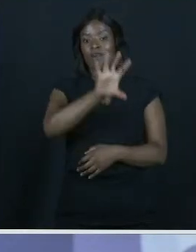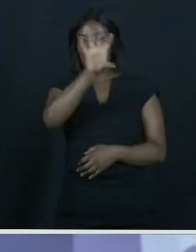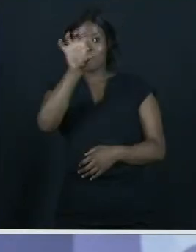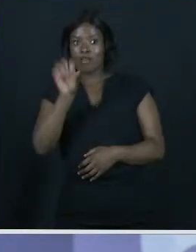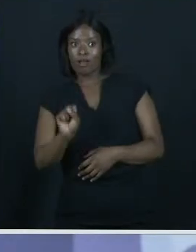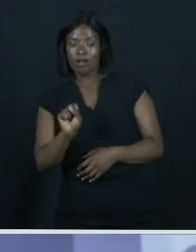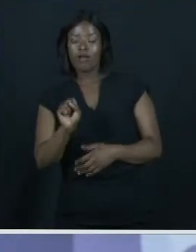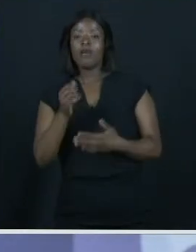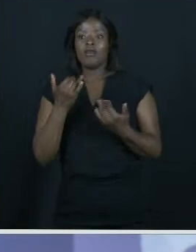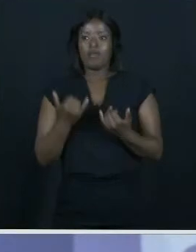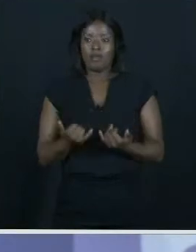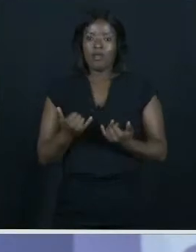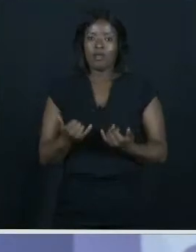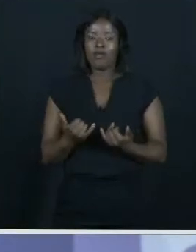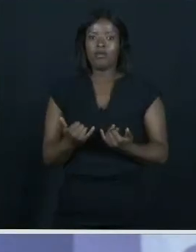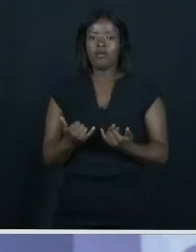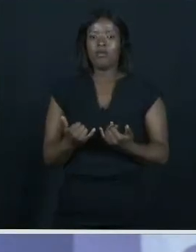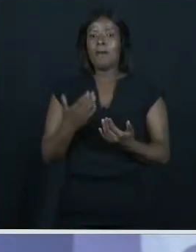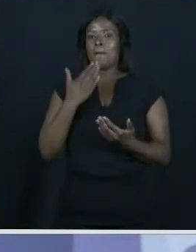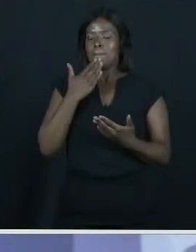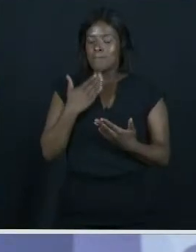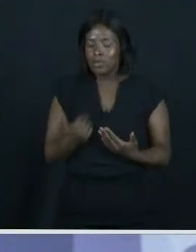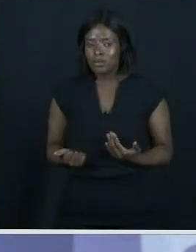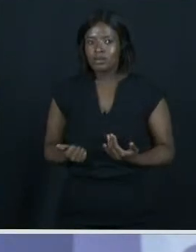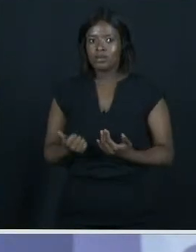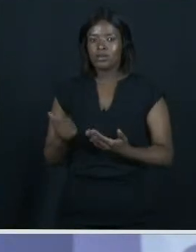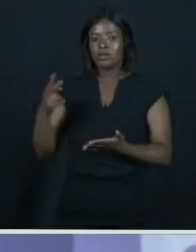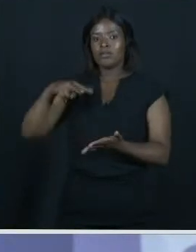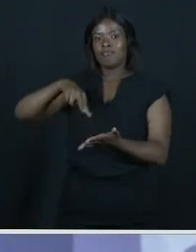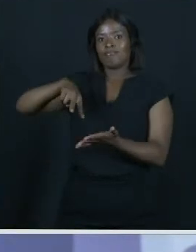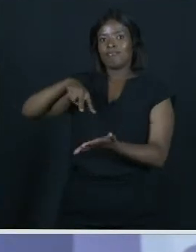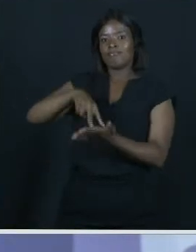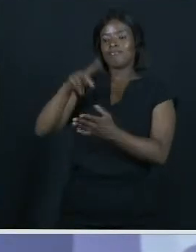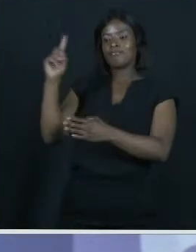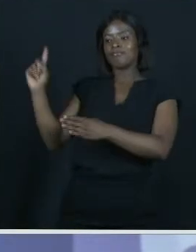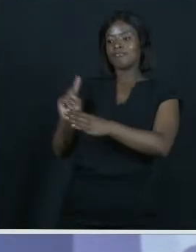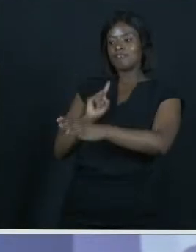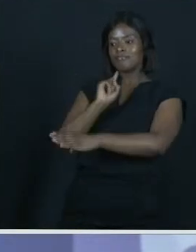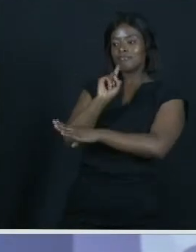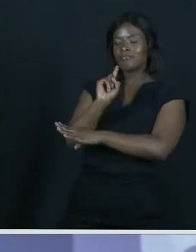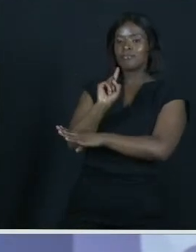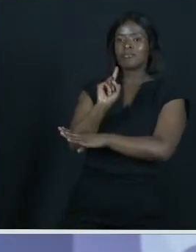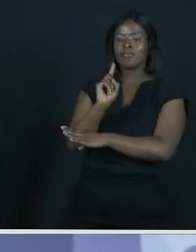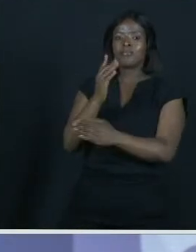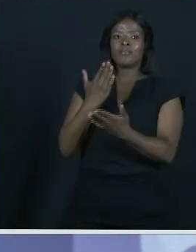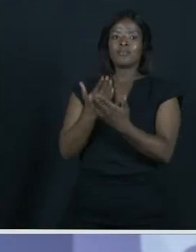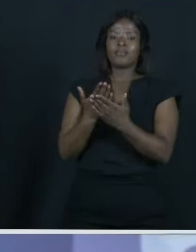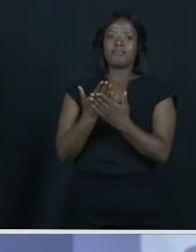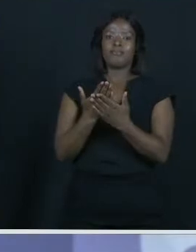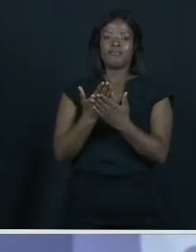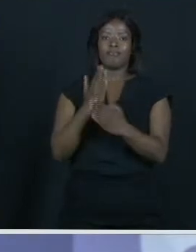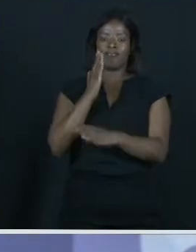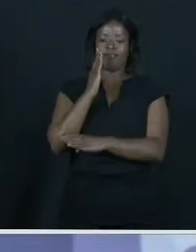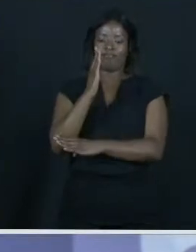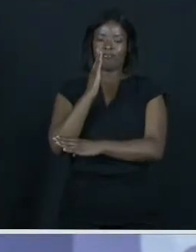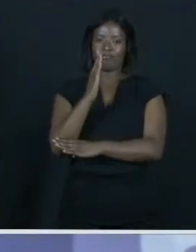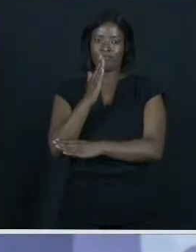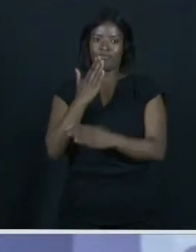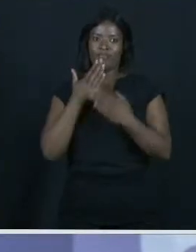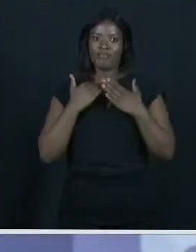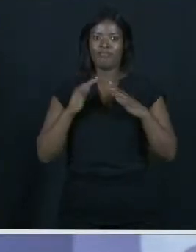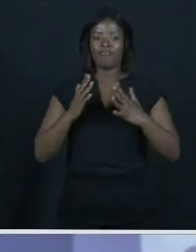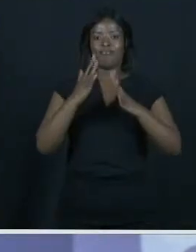of South Africa, to come to the stage and deliver this keynote address.